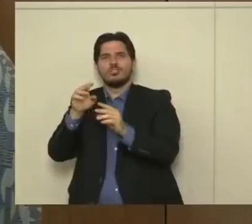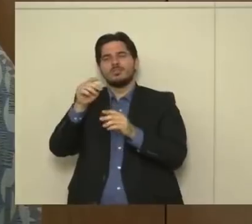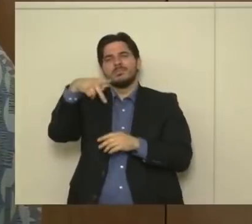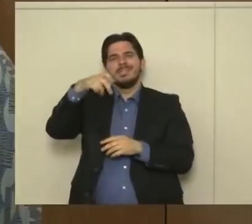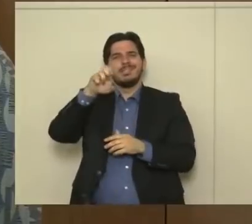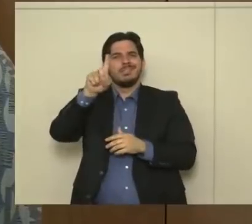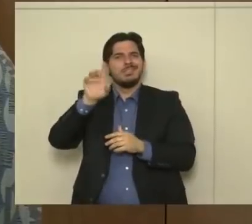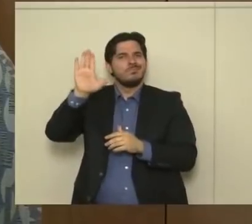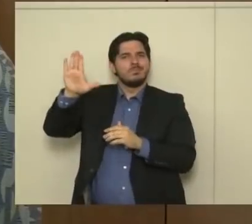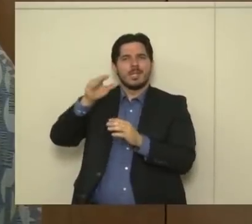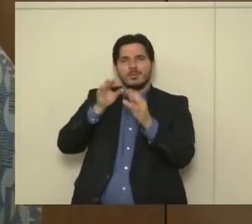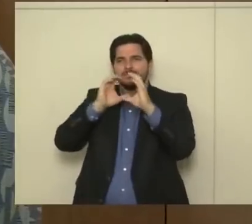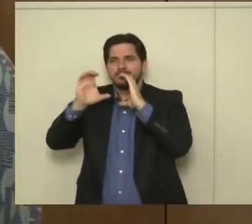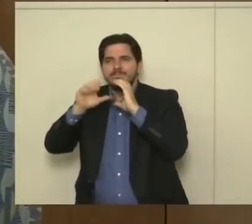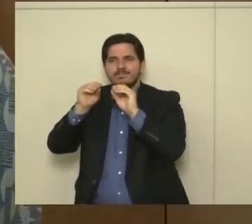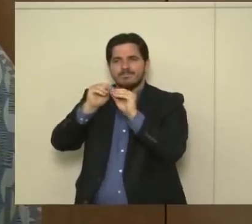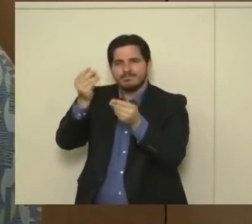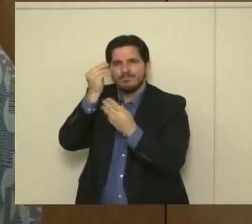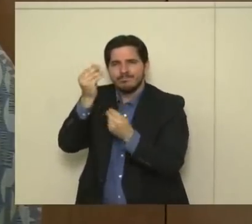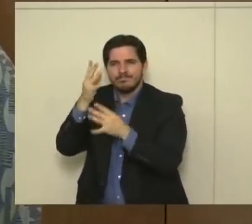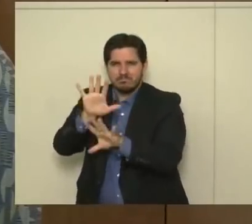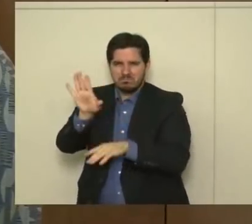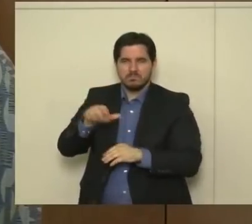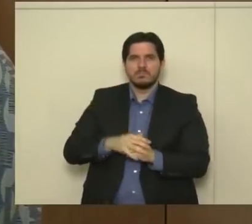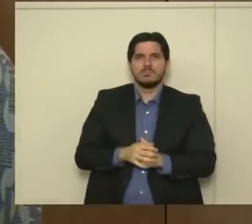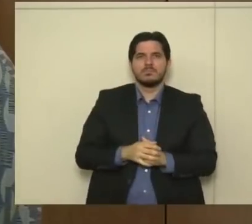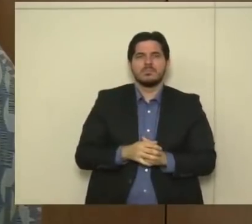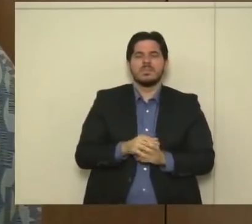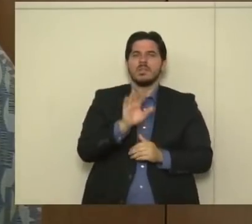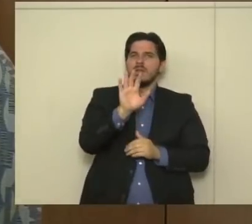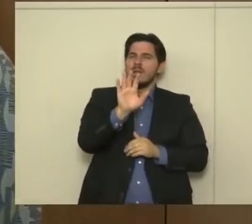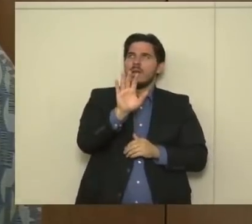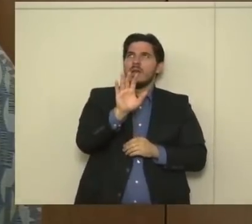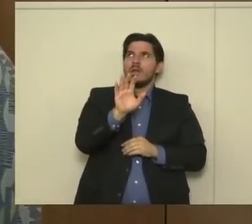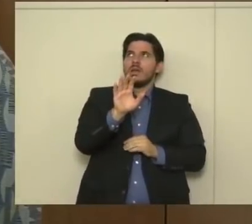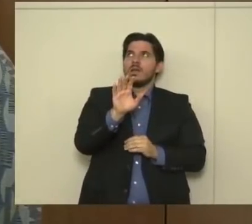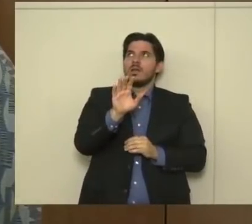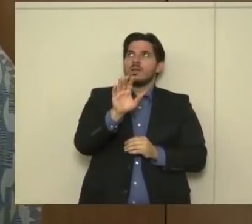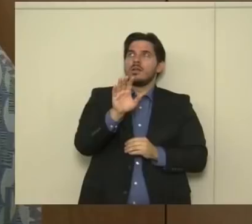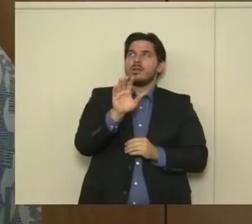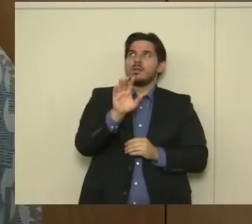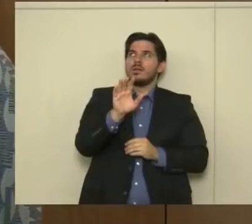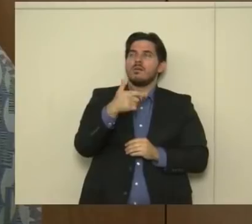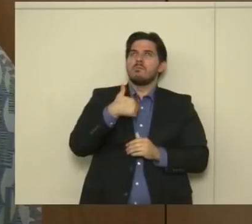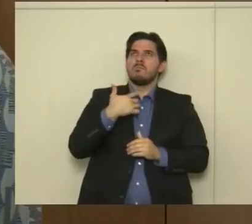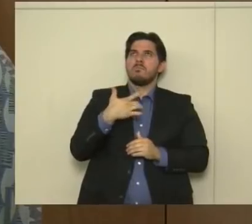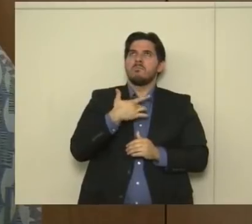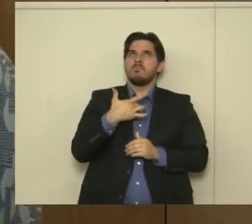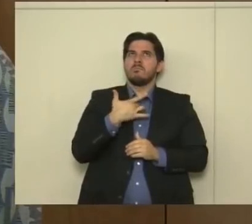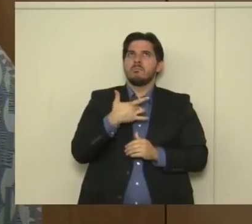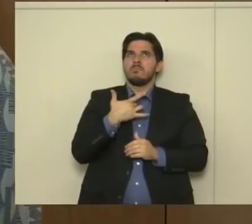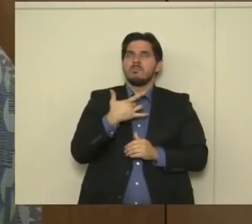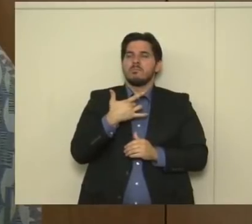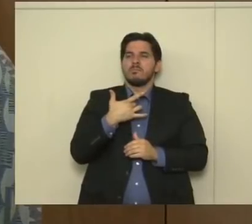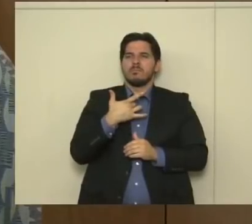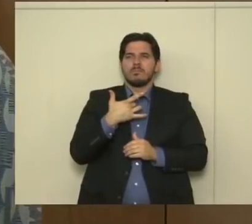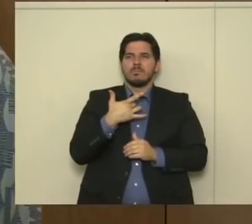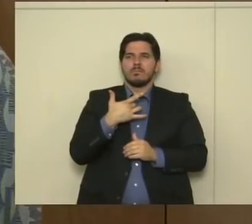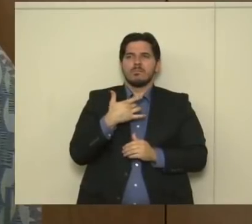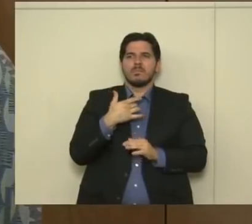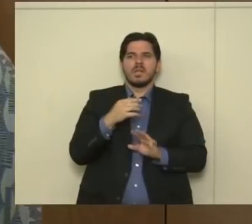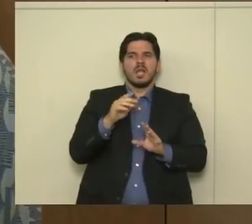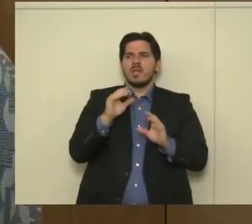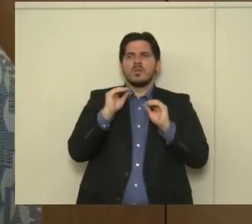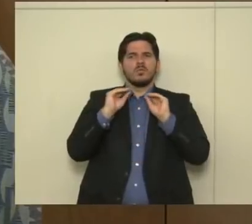there's been no decision that I'm aware of anywhere that says a jurisdiction or a state is going to mandate COVID